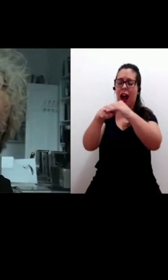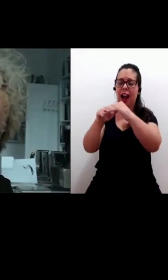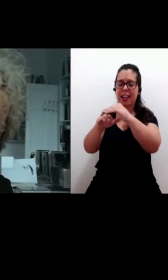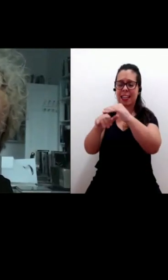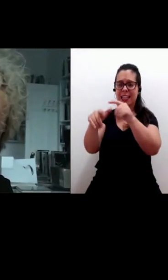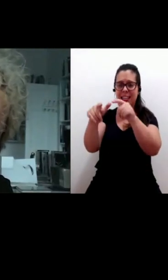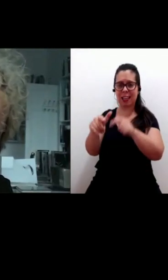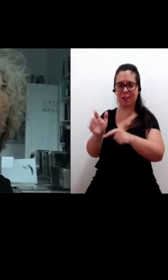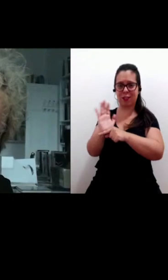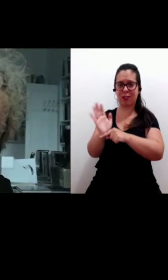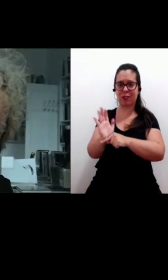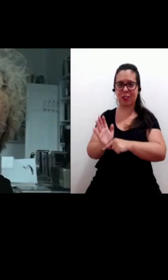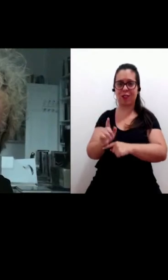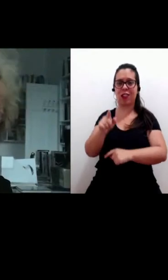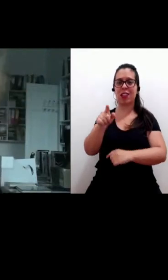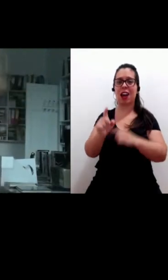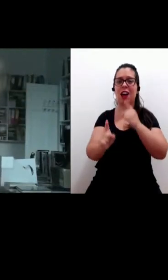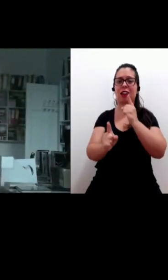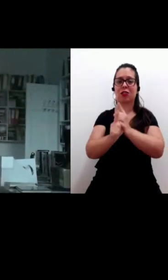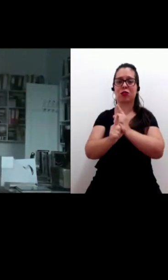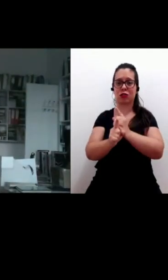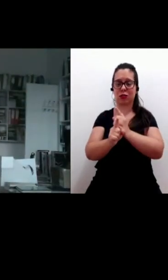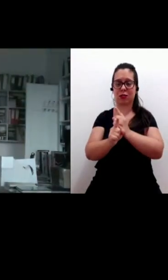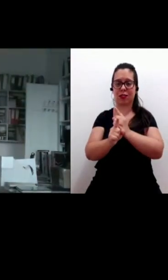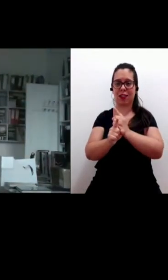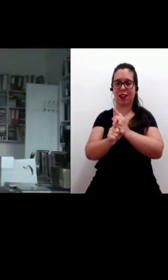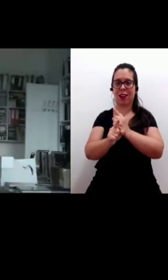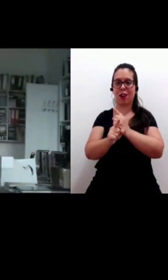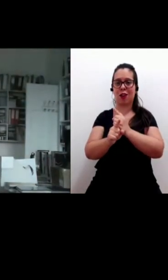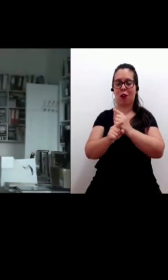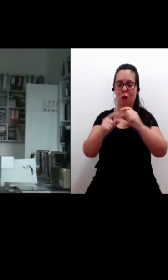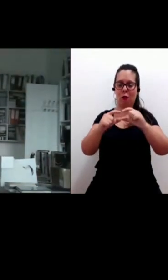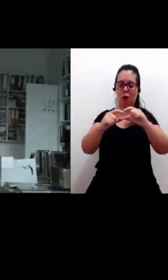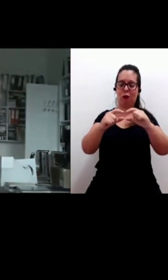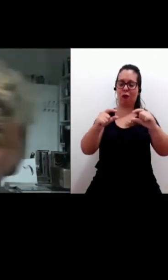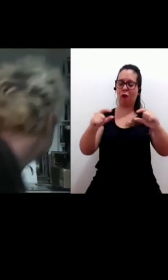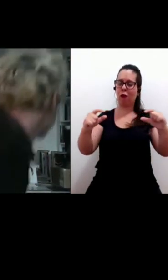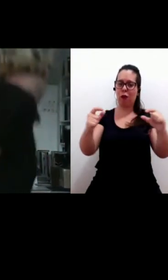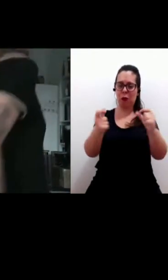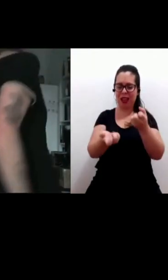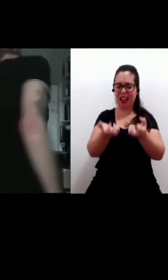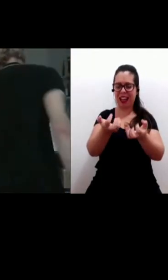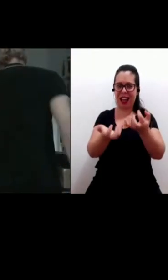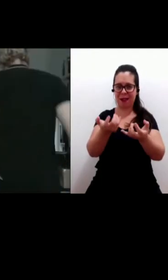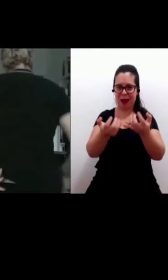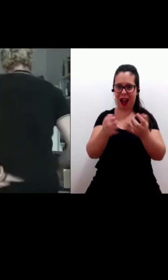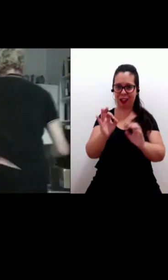you find out burnout film. Yes. In Iran and Tehran sometimes? Yes, indeed.